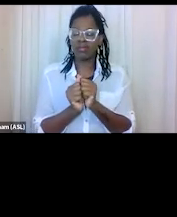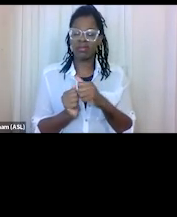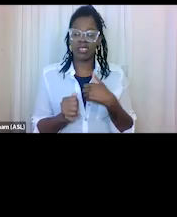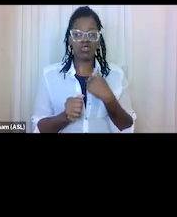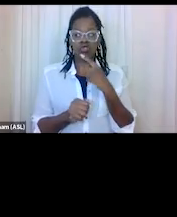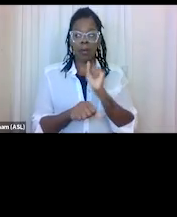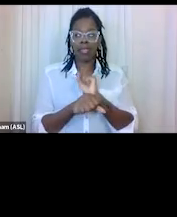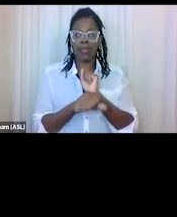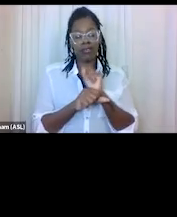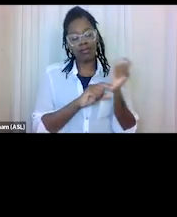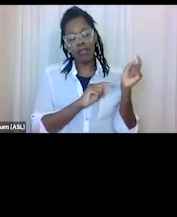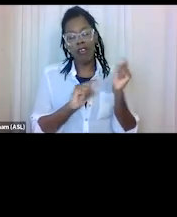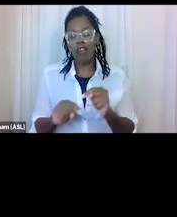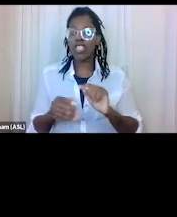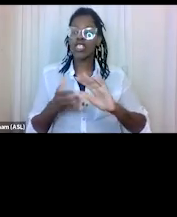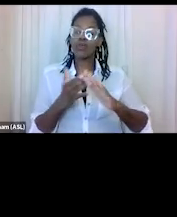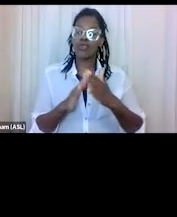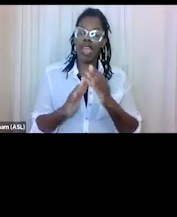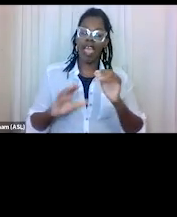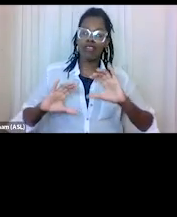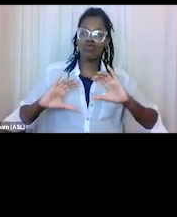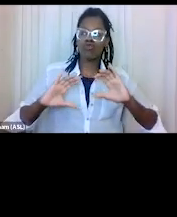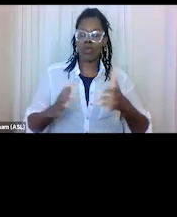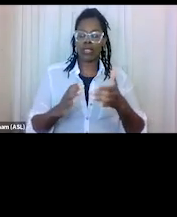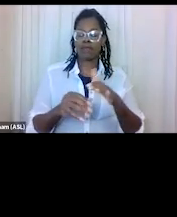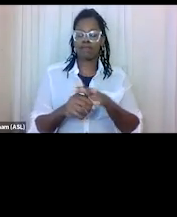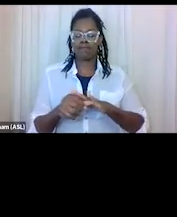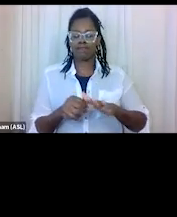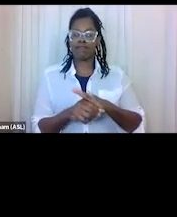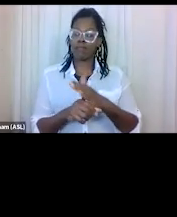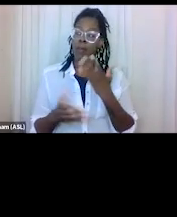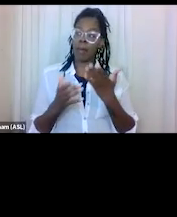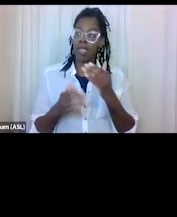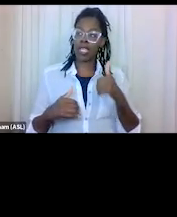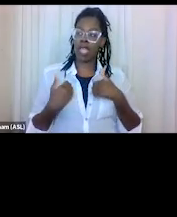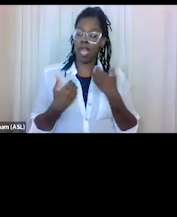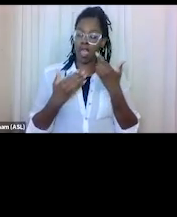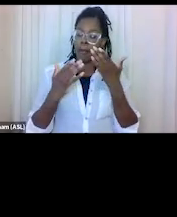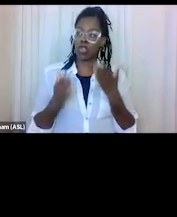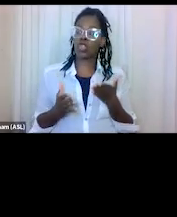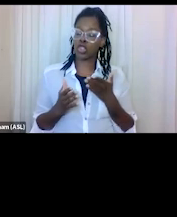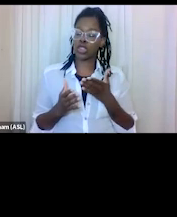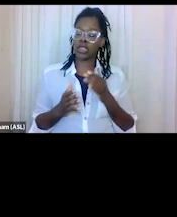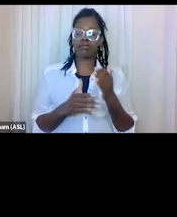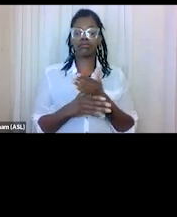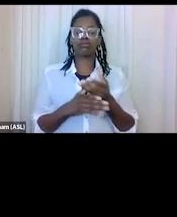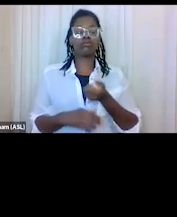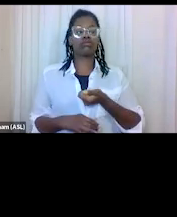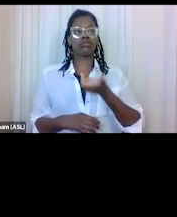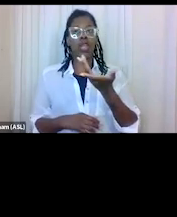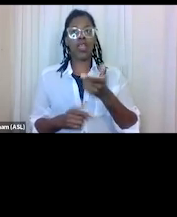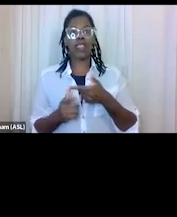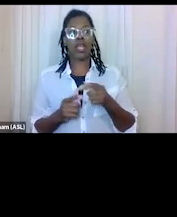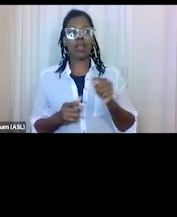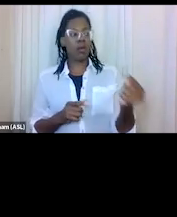in community and group spaces where young people are maybe sharing about something that's happened to them. And another young person is like, oh my gosh,